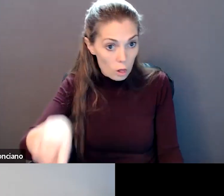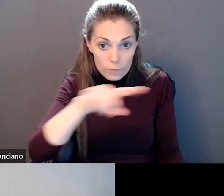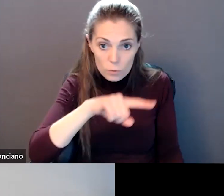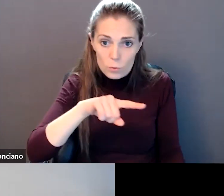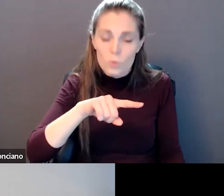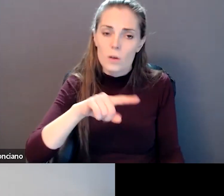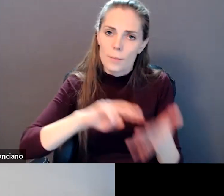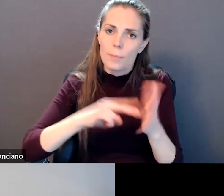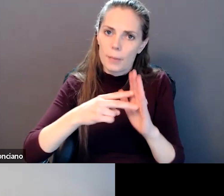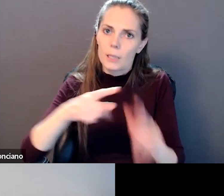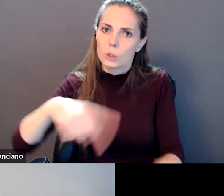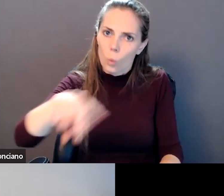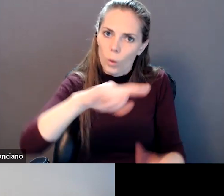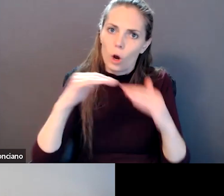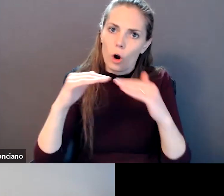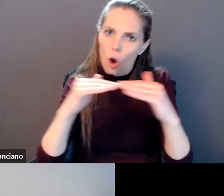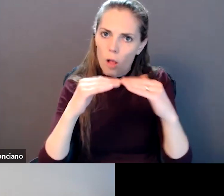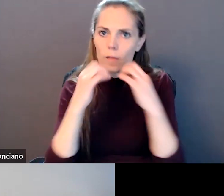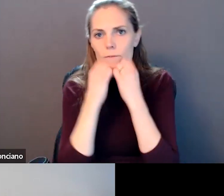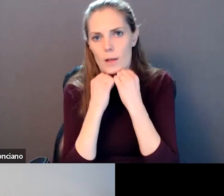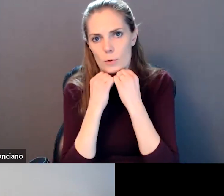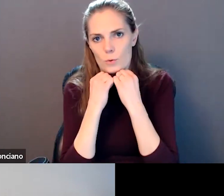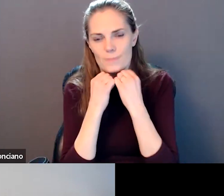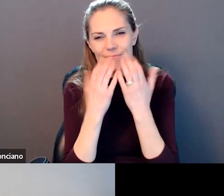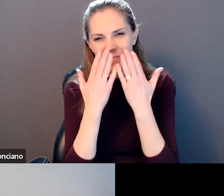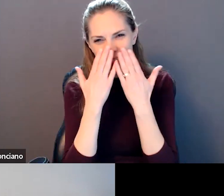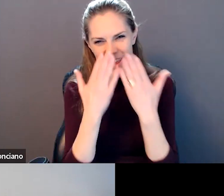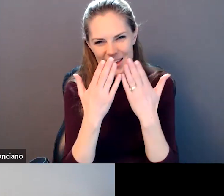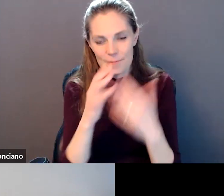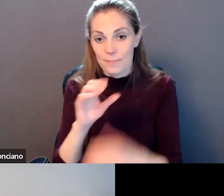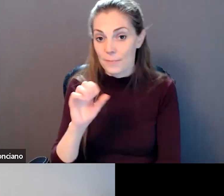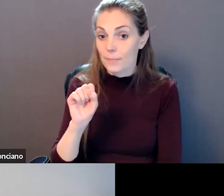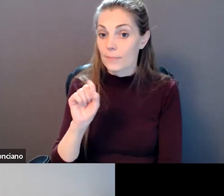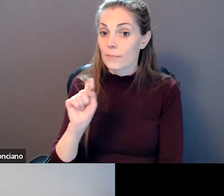valued. Thank you. And I turn it back over to Steve.